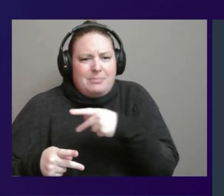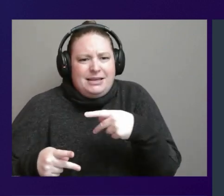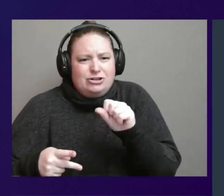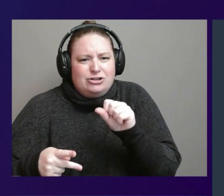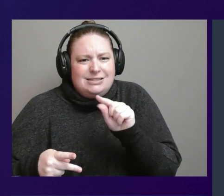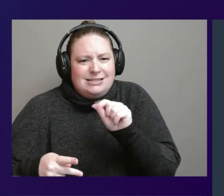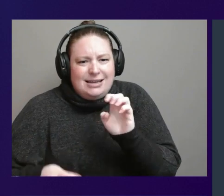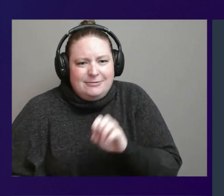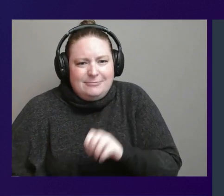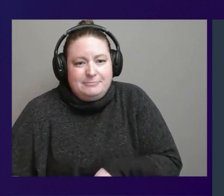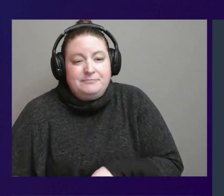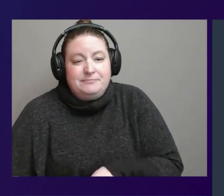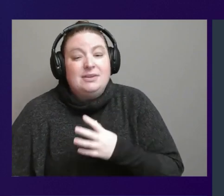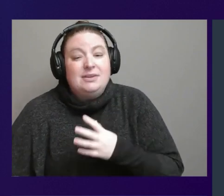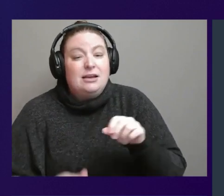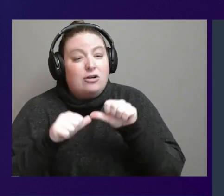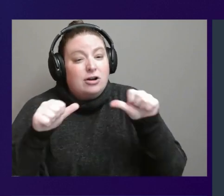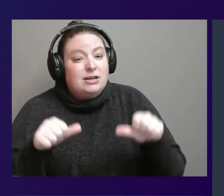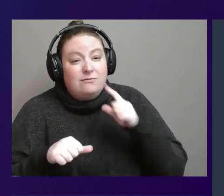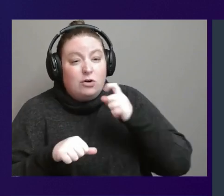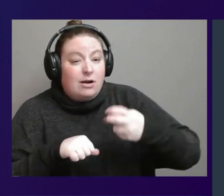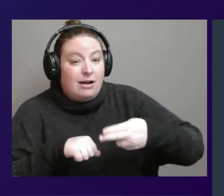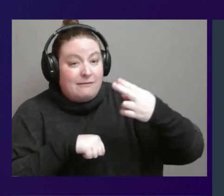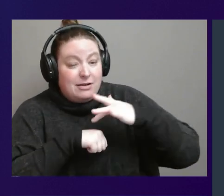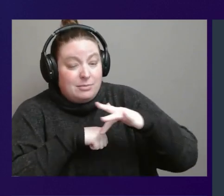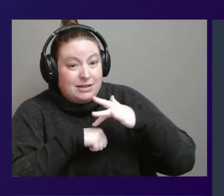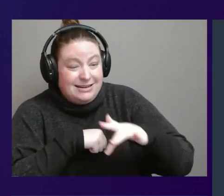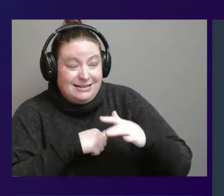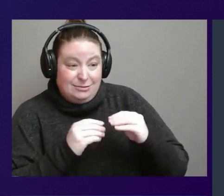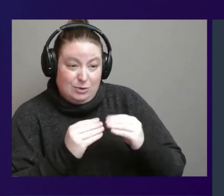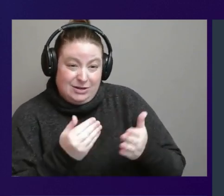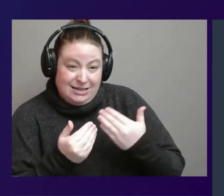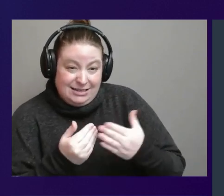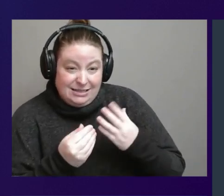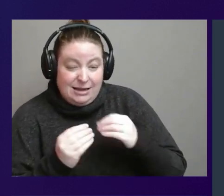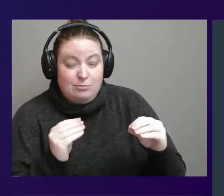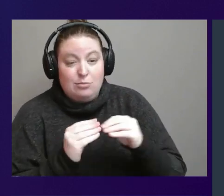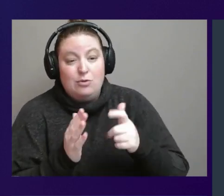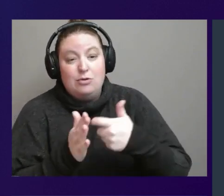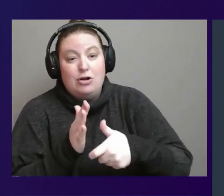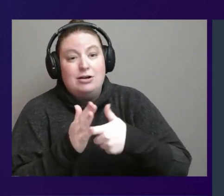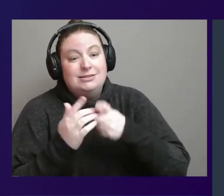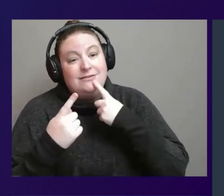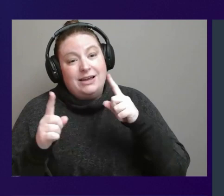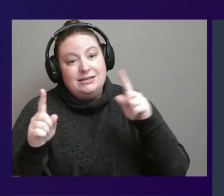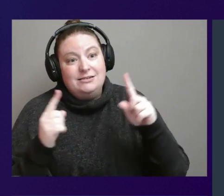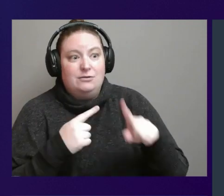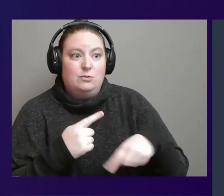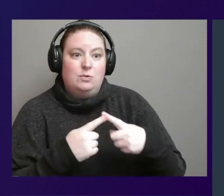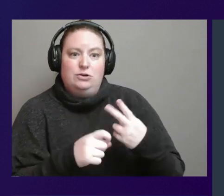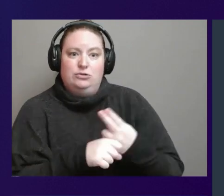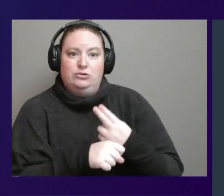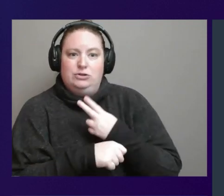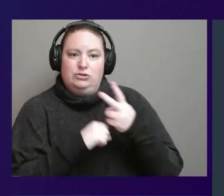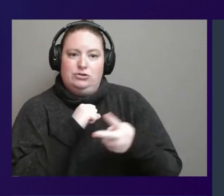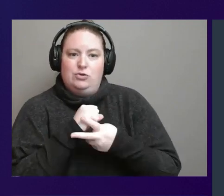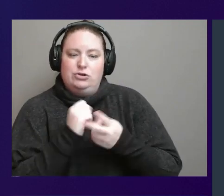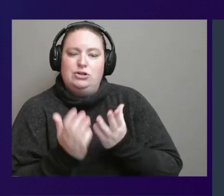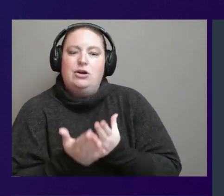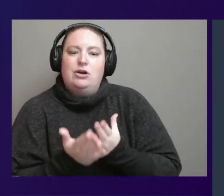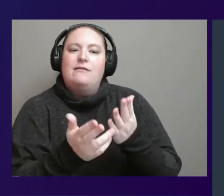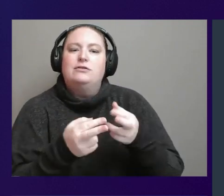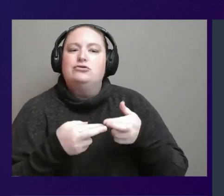for high availability is easier and often more cost-effective when leveraging storage that offers regional